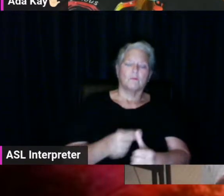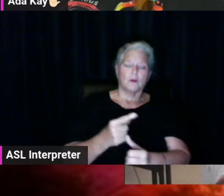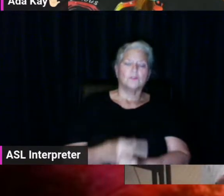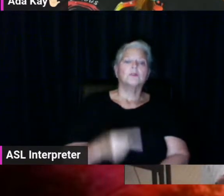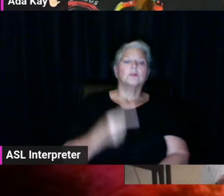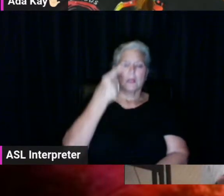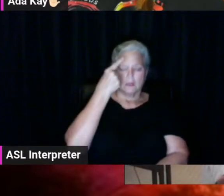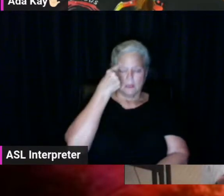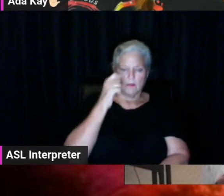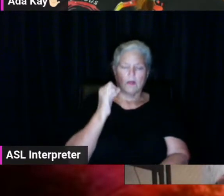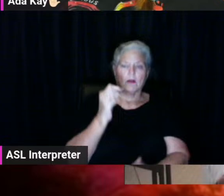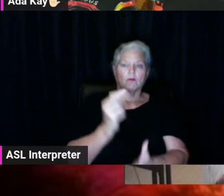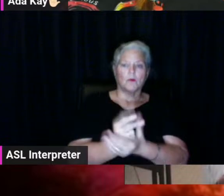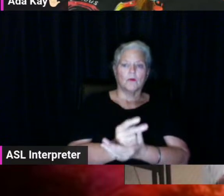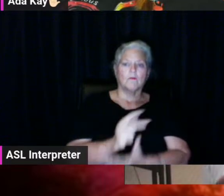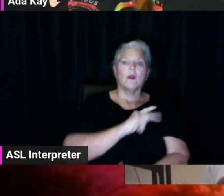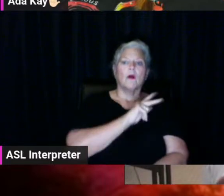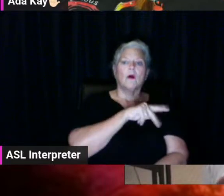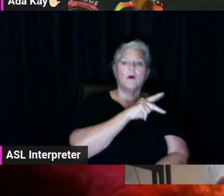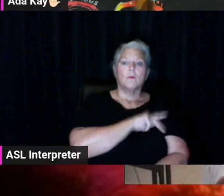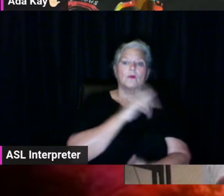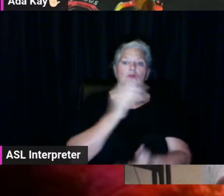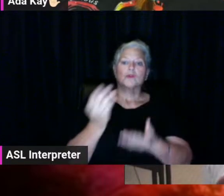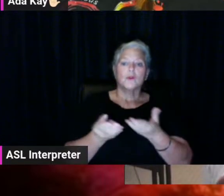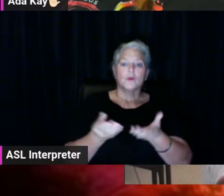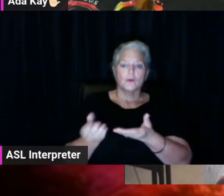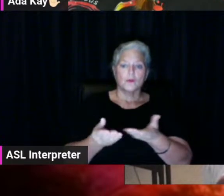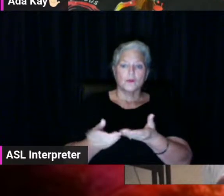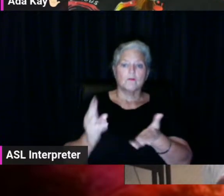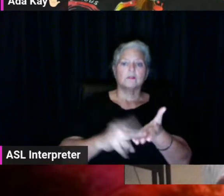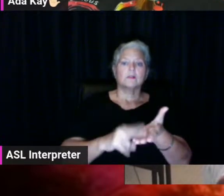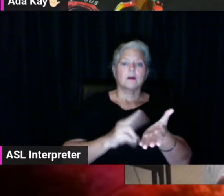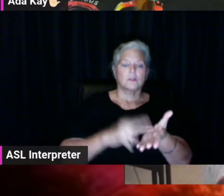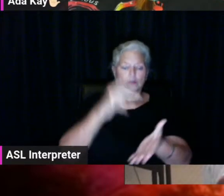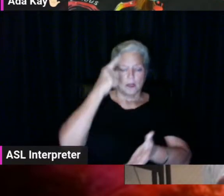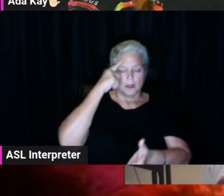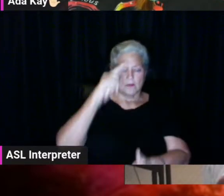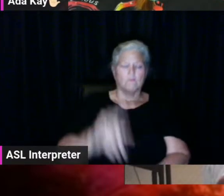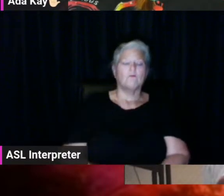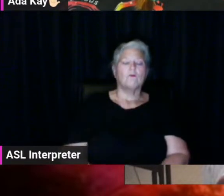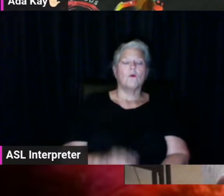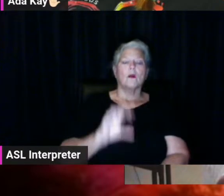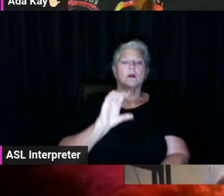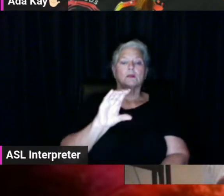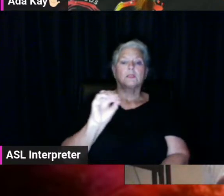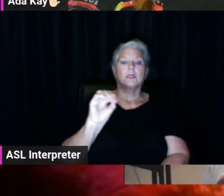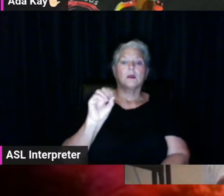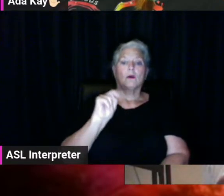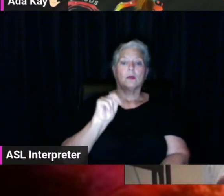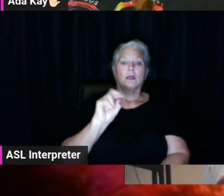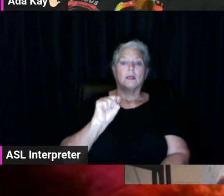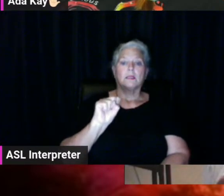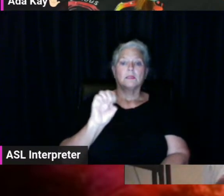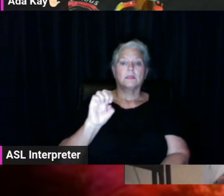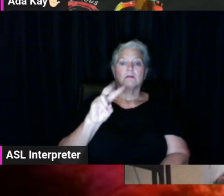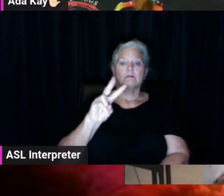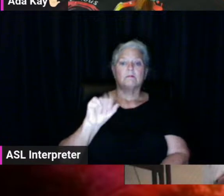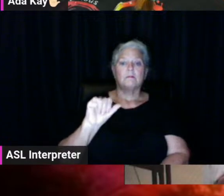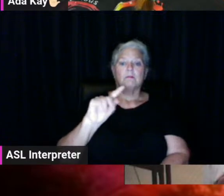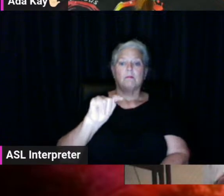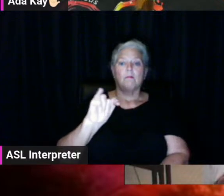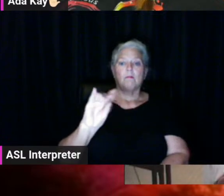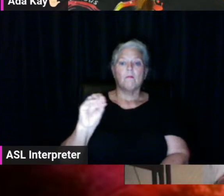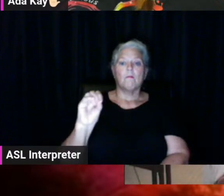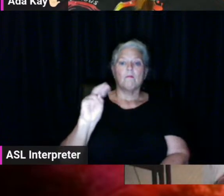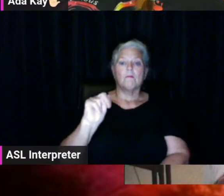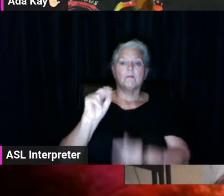the personnel service contract for the conservation agent. Do I have a second? Second. Motion has been